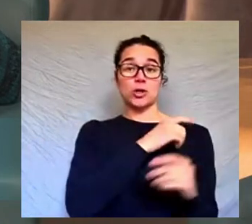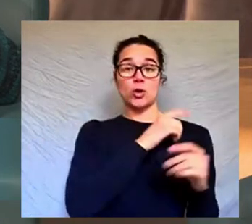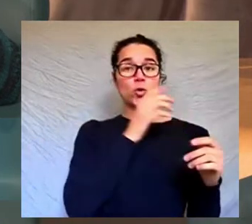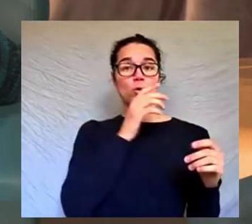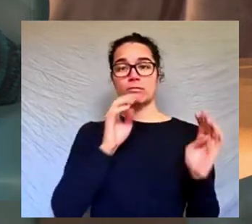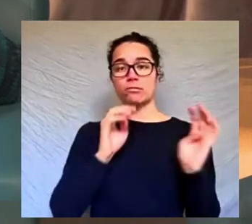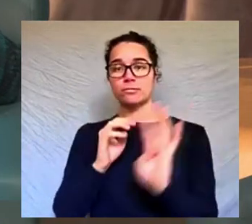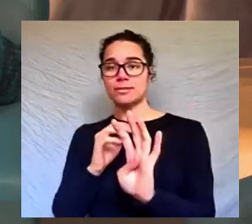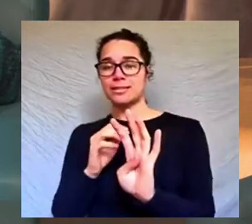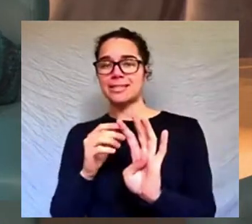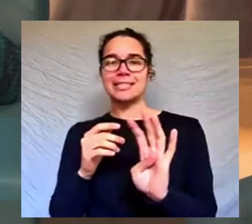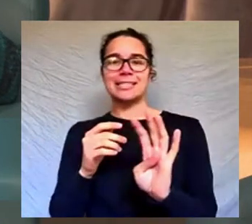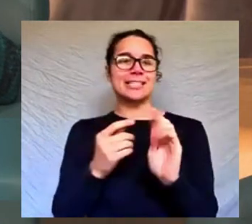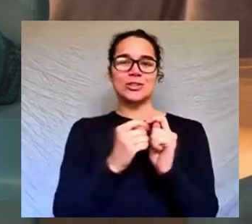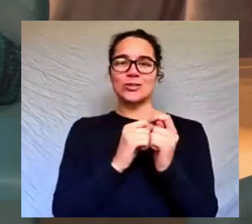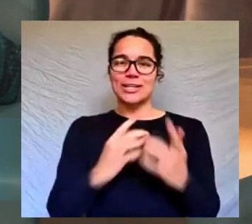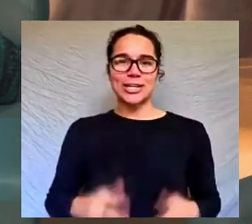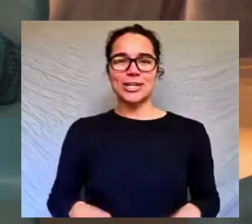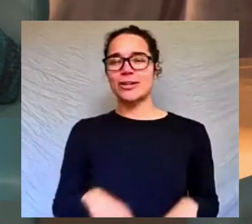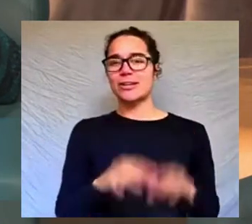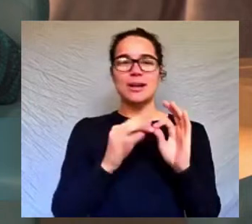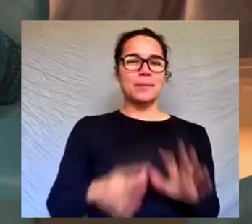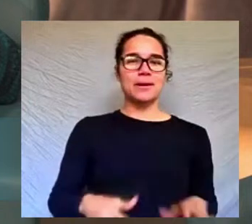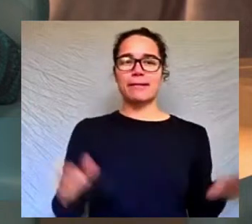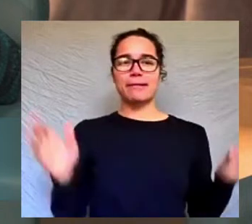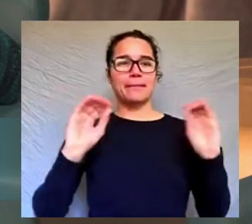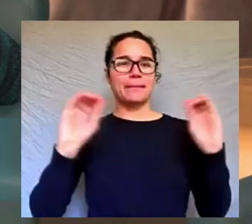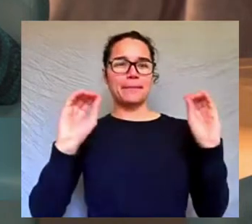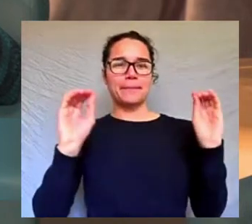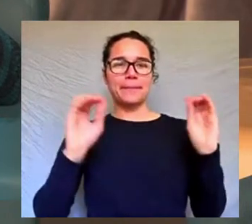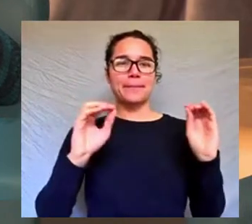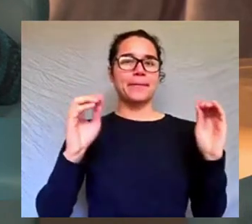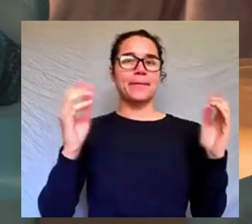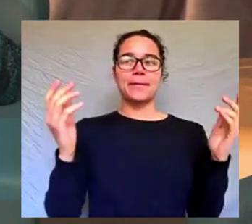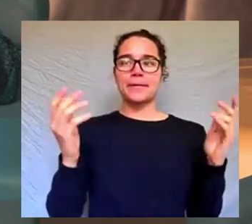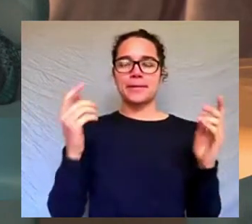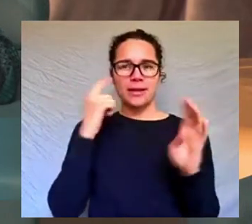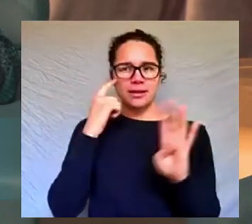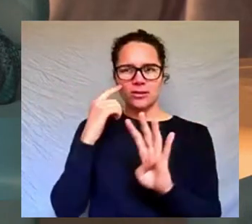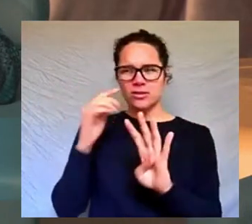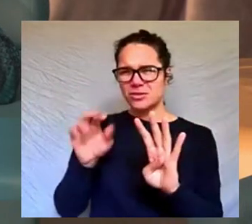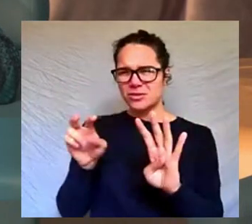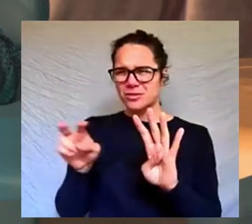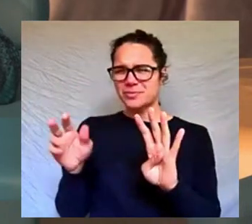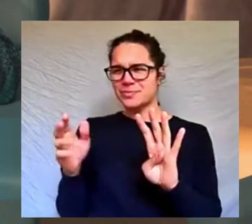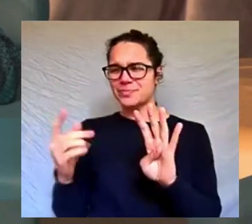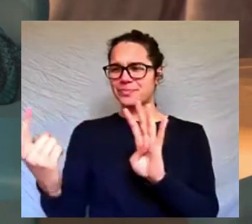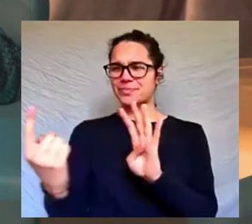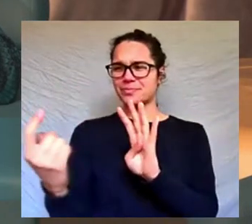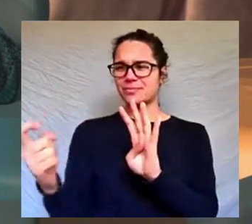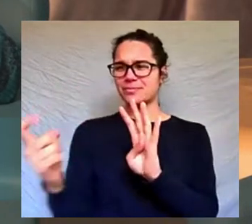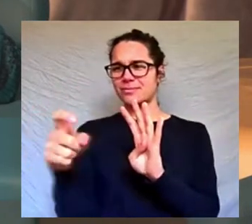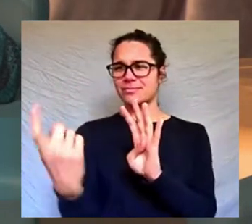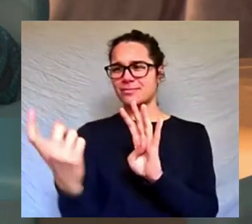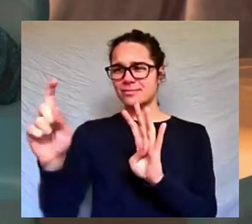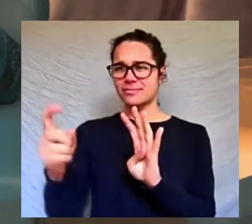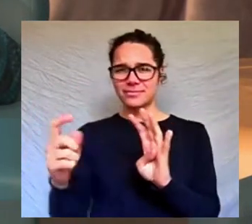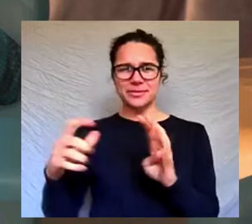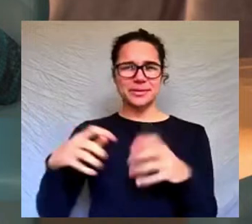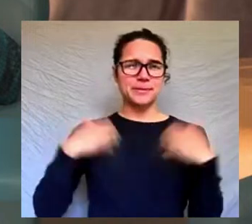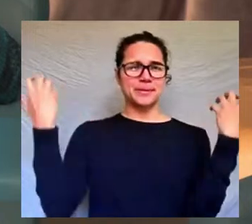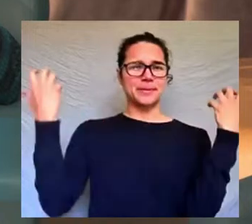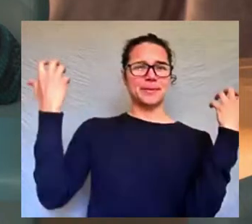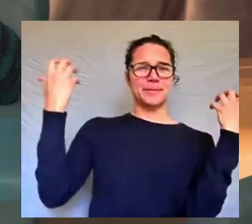didn't have translators available and thought that he was acting in a bizarre